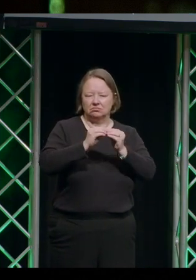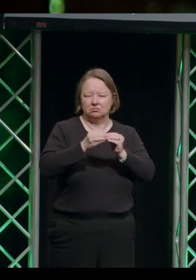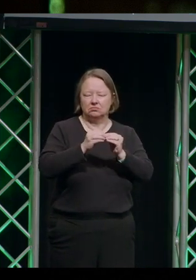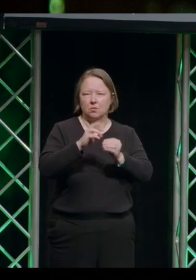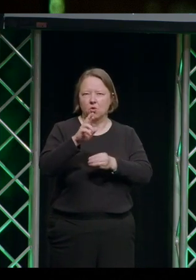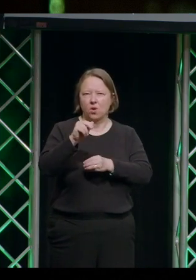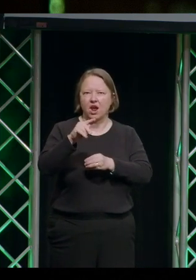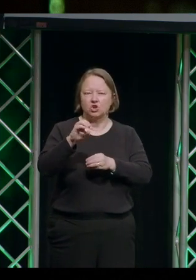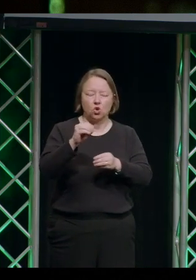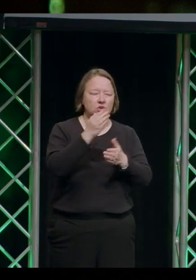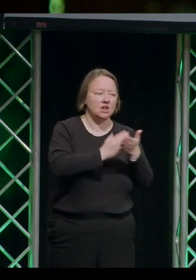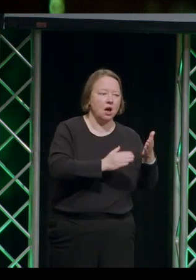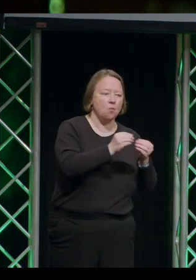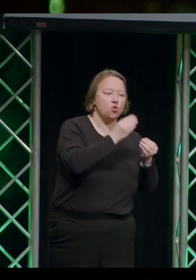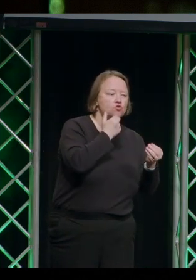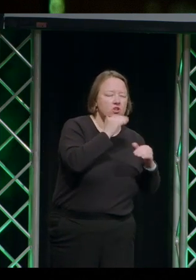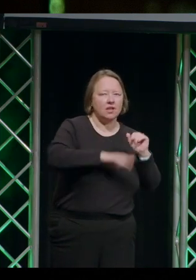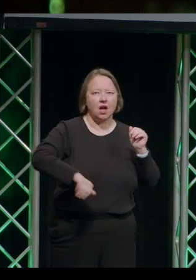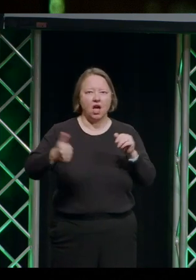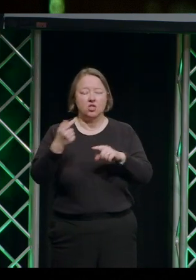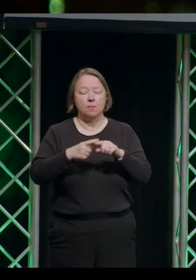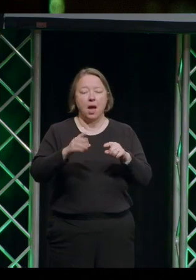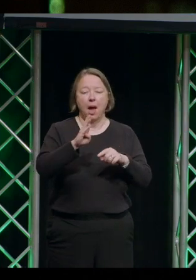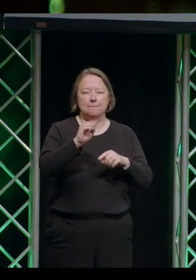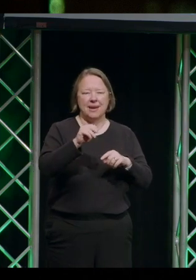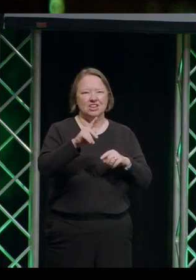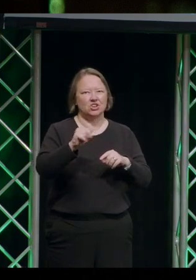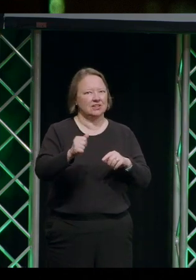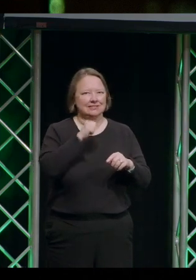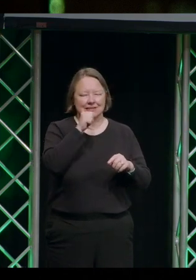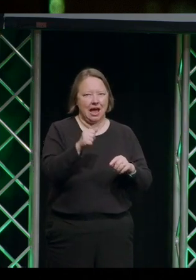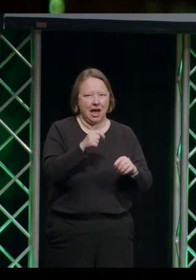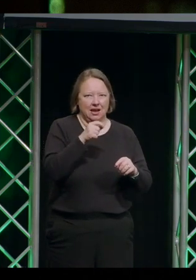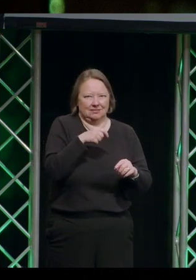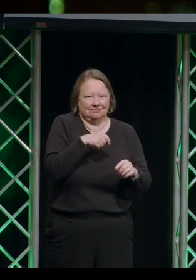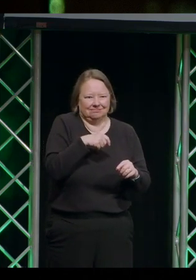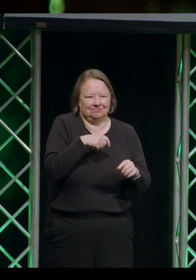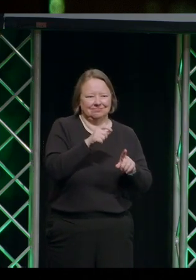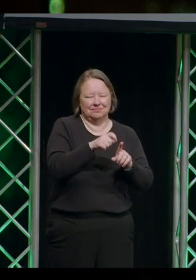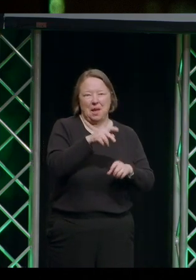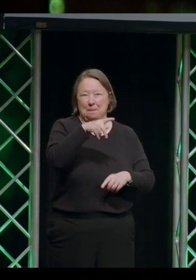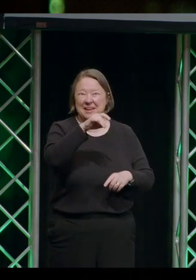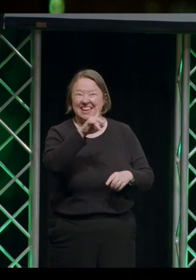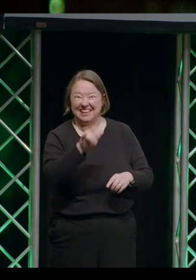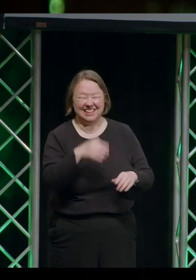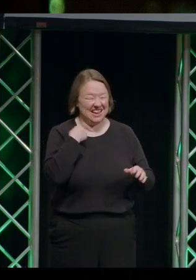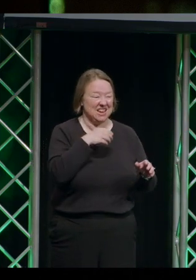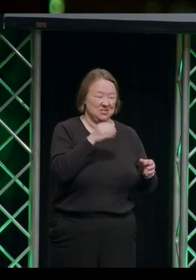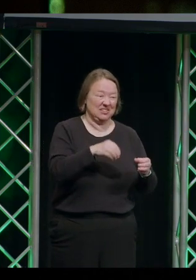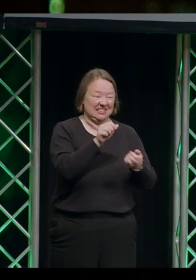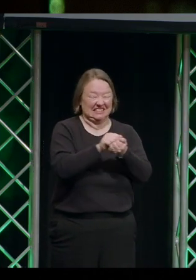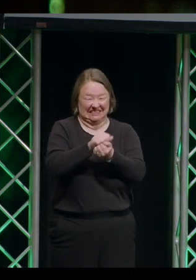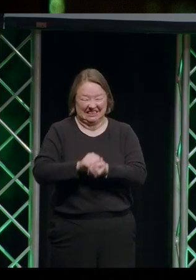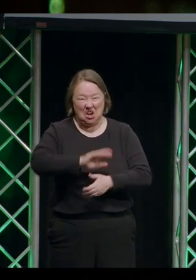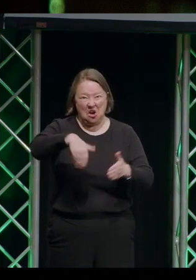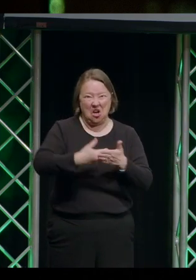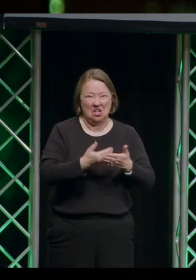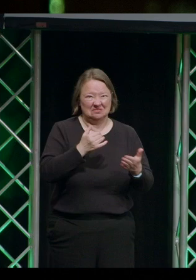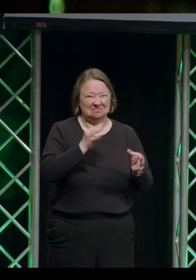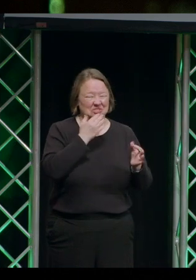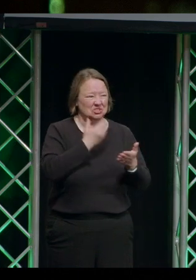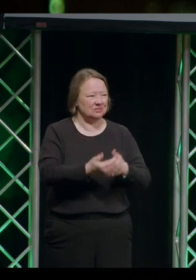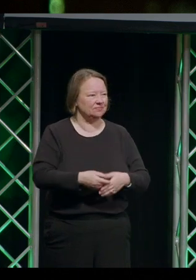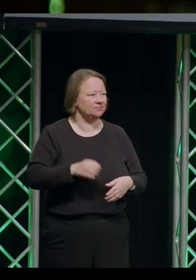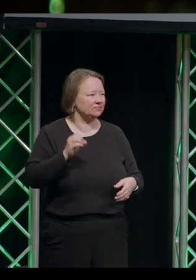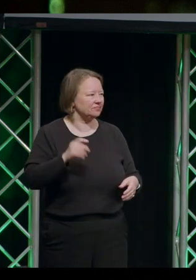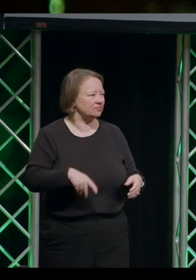sugar than the other, but bacteria isn't picky, likes to eat all of it. So Thank you. It's all good. Hi, Zainab.